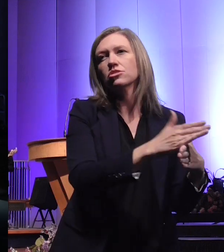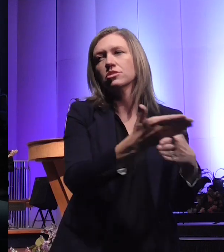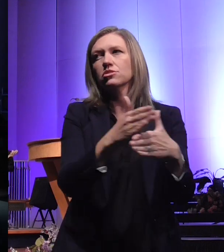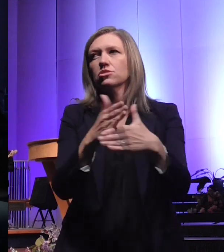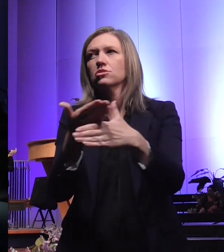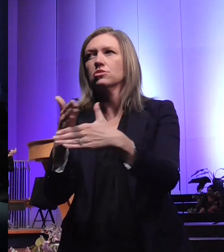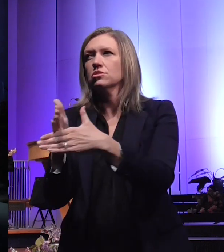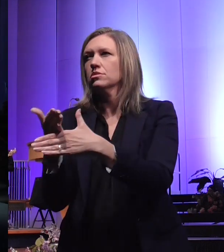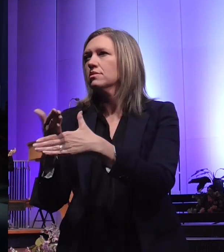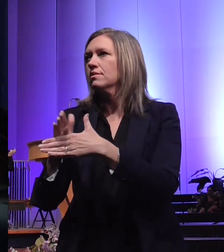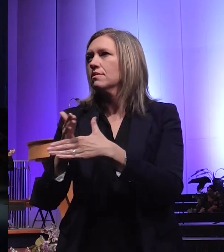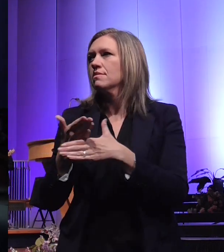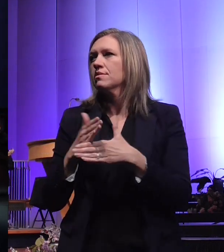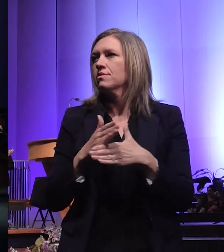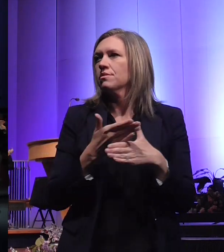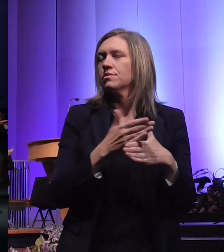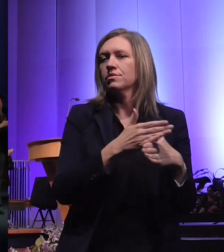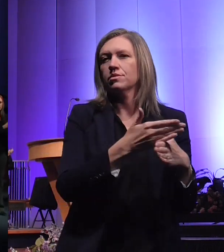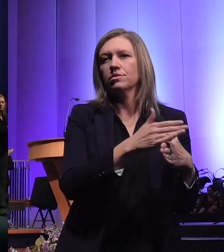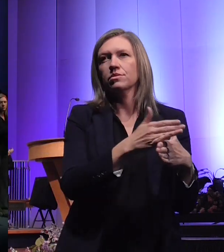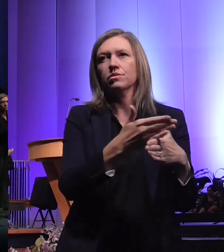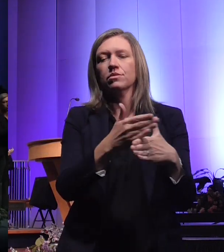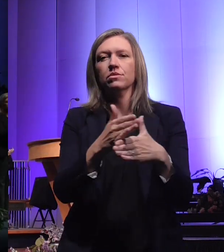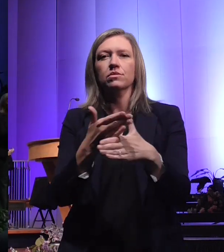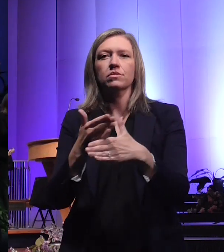share, I will